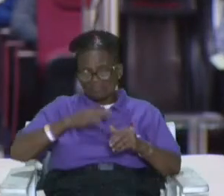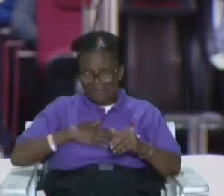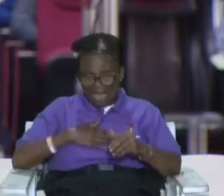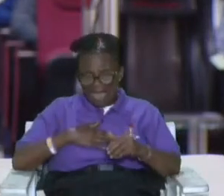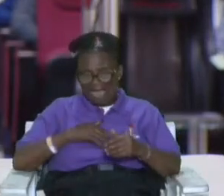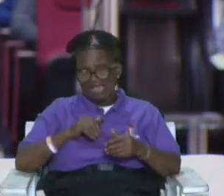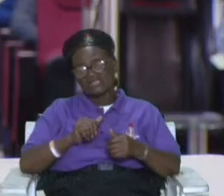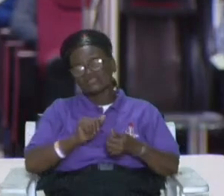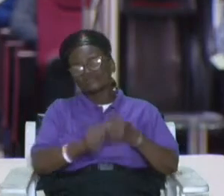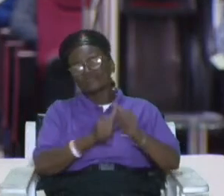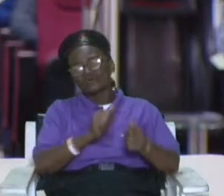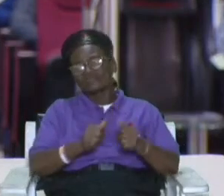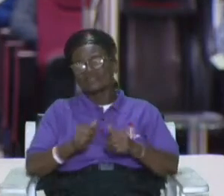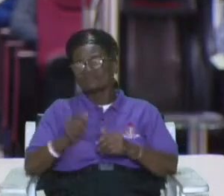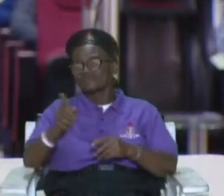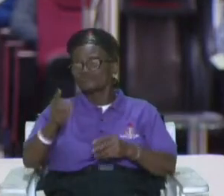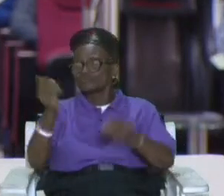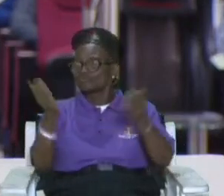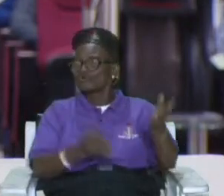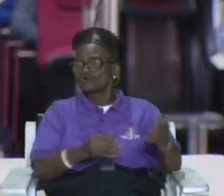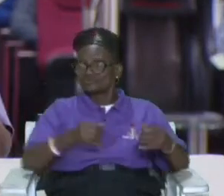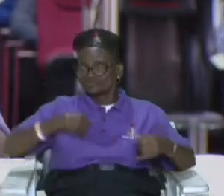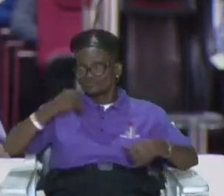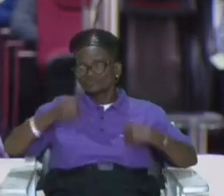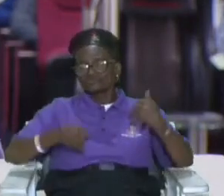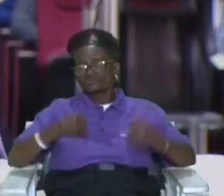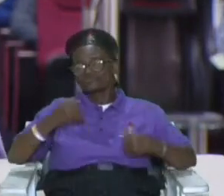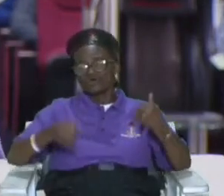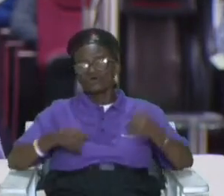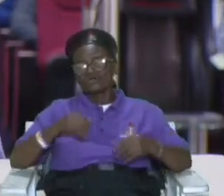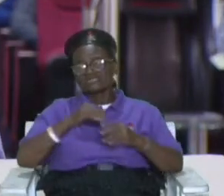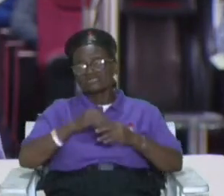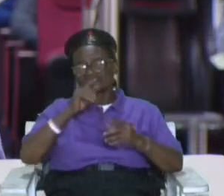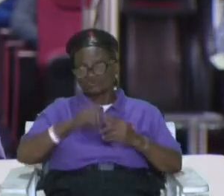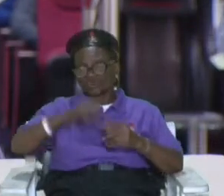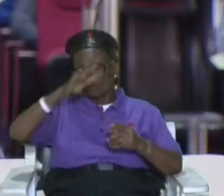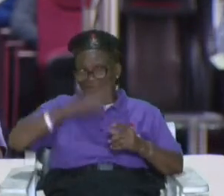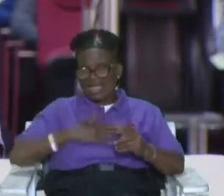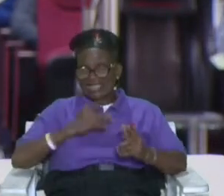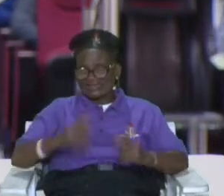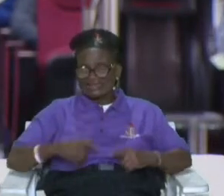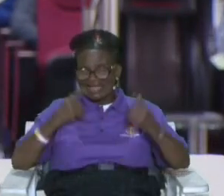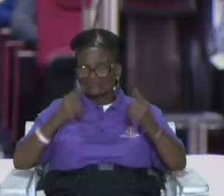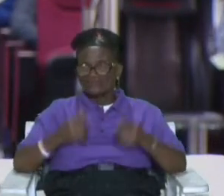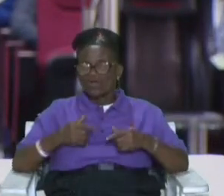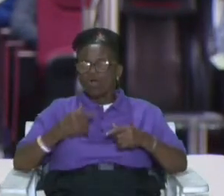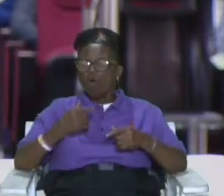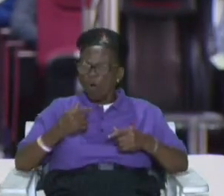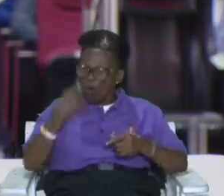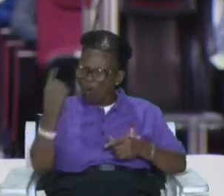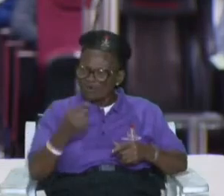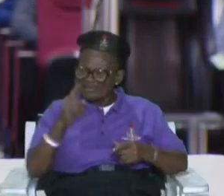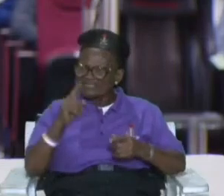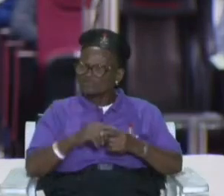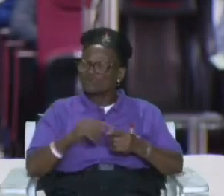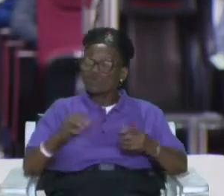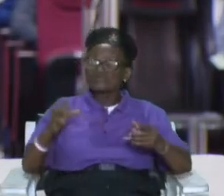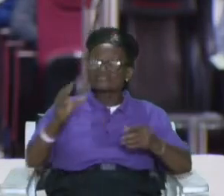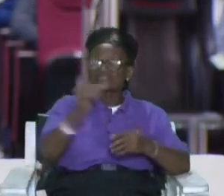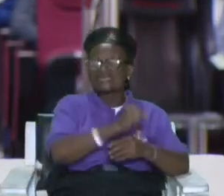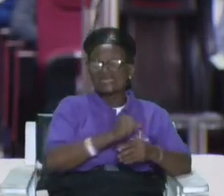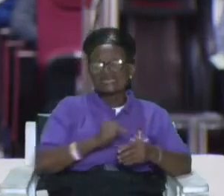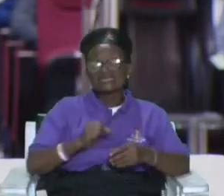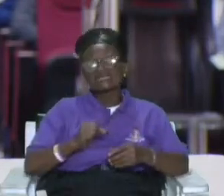brought joy into my life, only to snatch it away from me? But the man with the